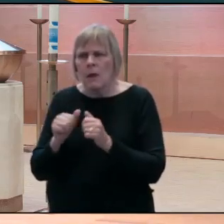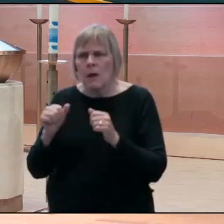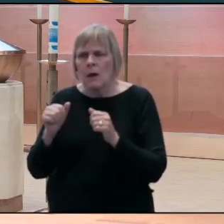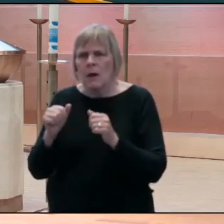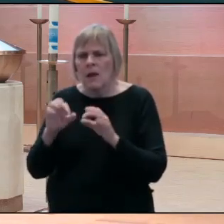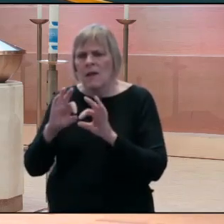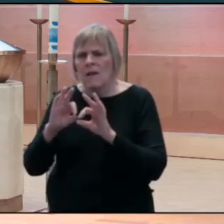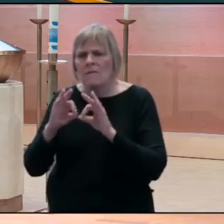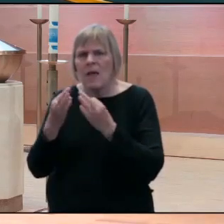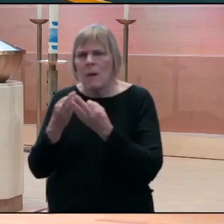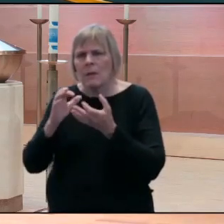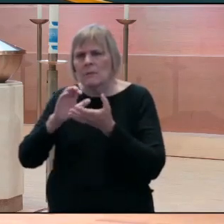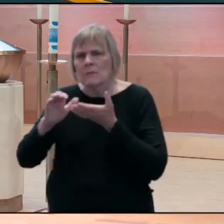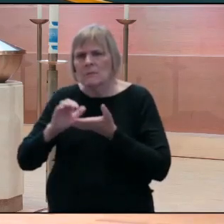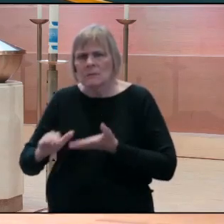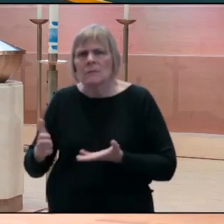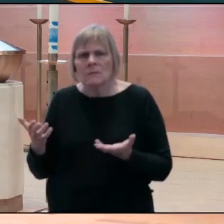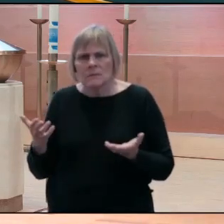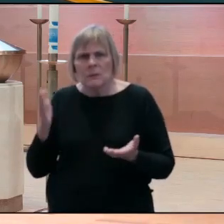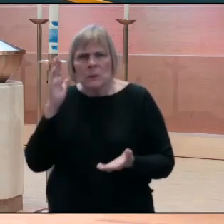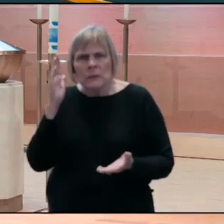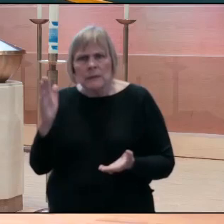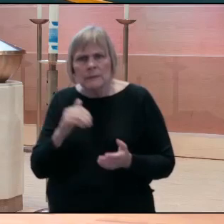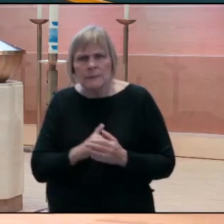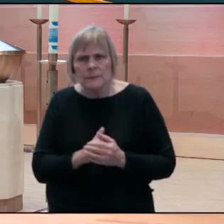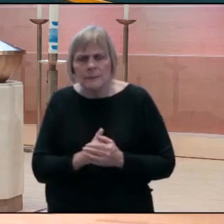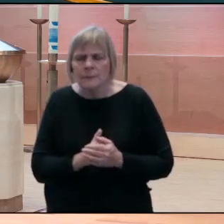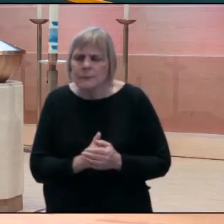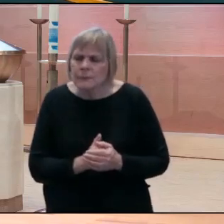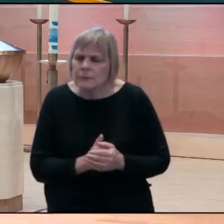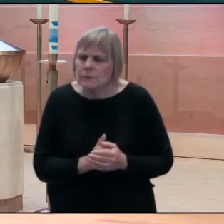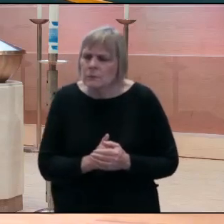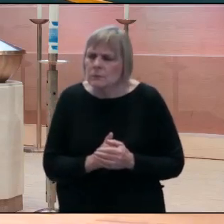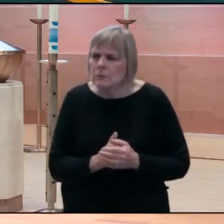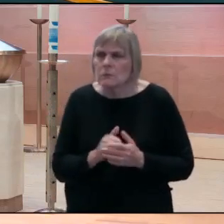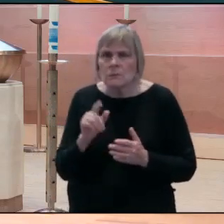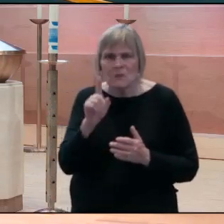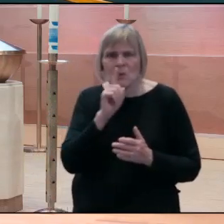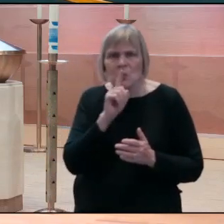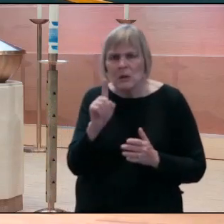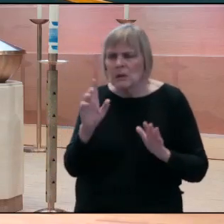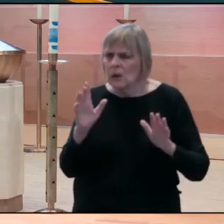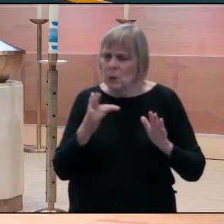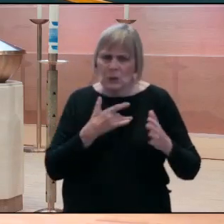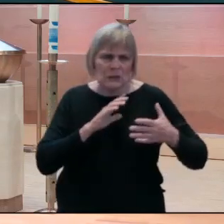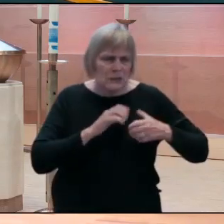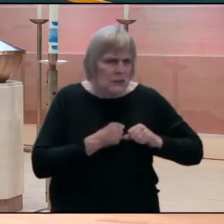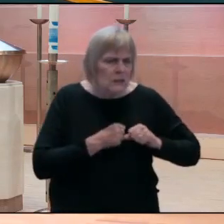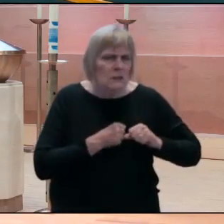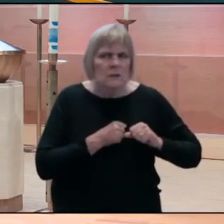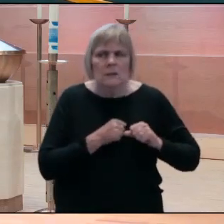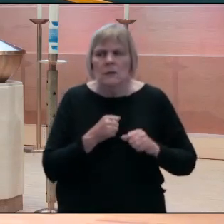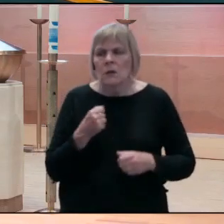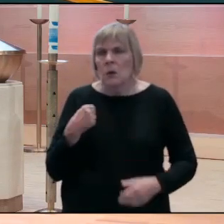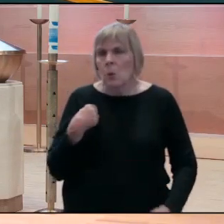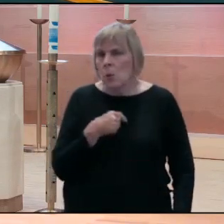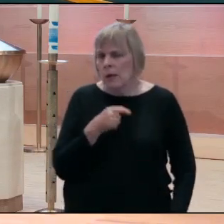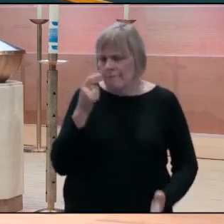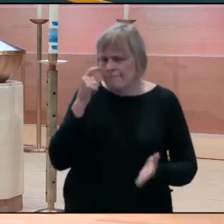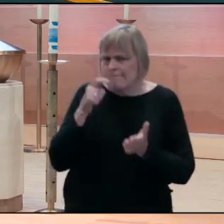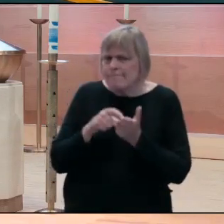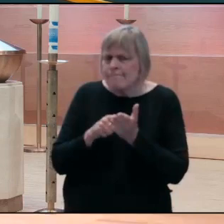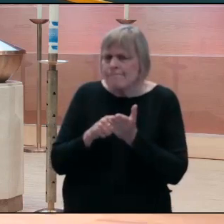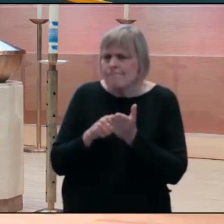broken households. And that's something that should, one, just absolutely grieve us. But what we see is